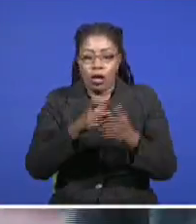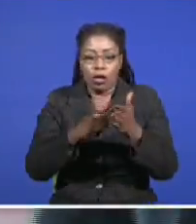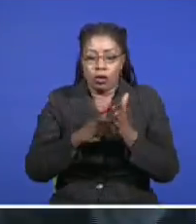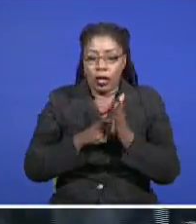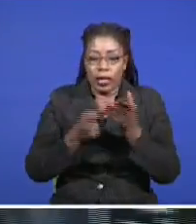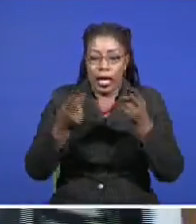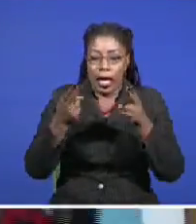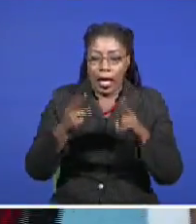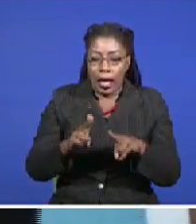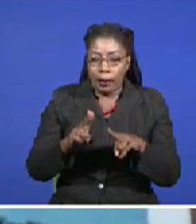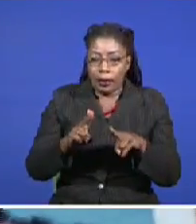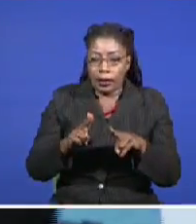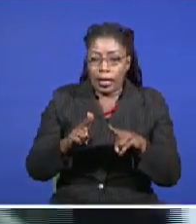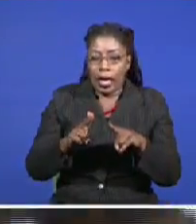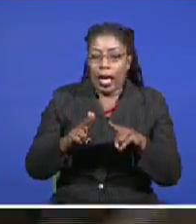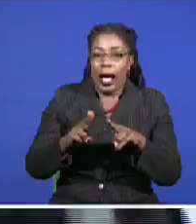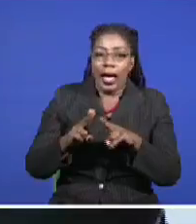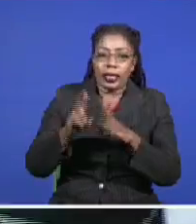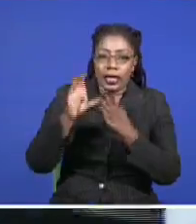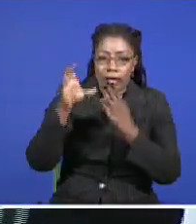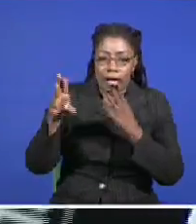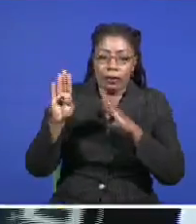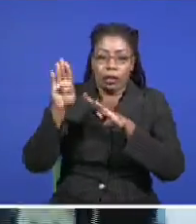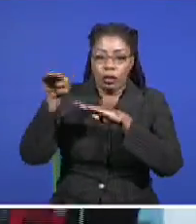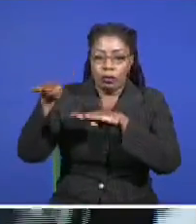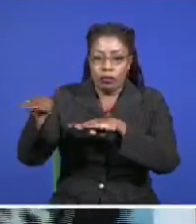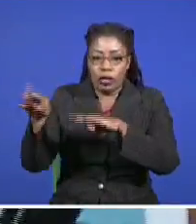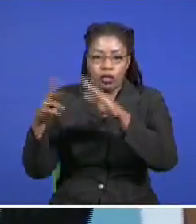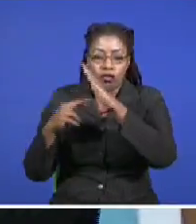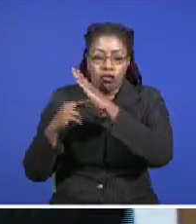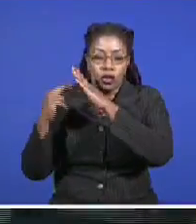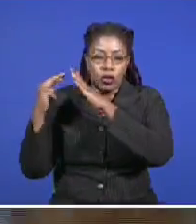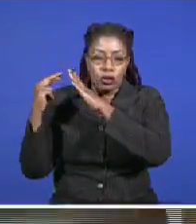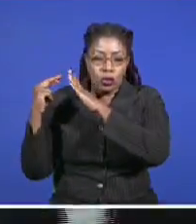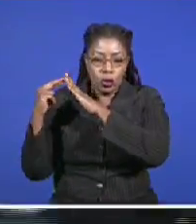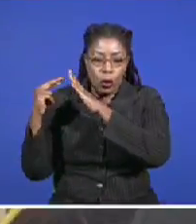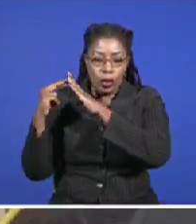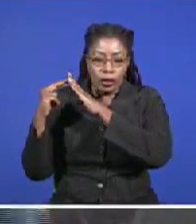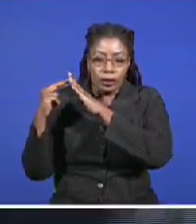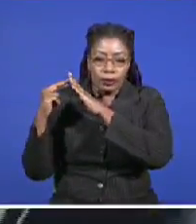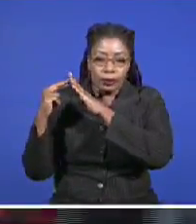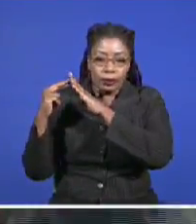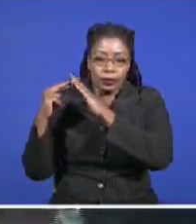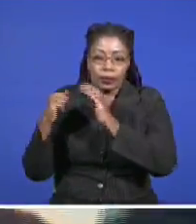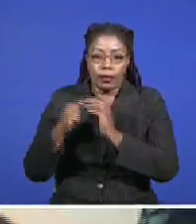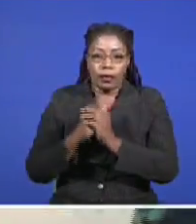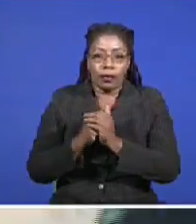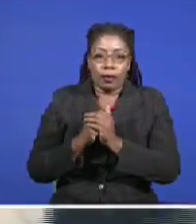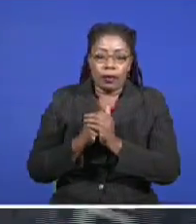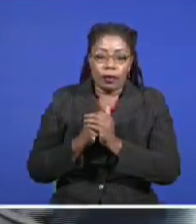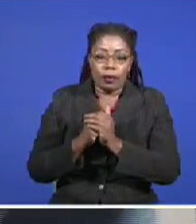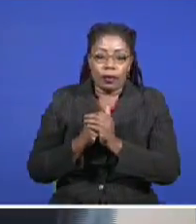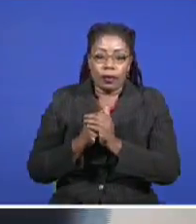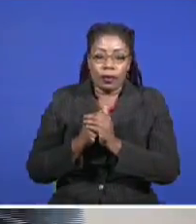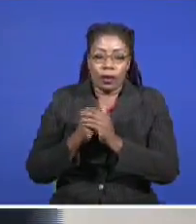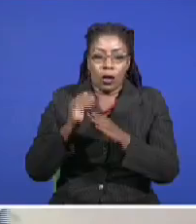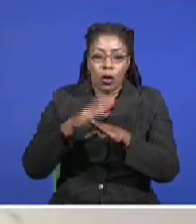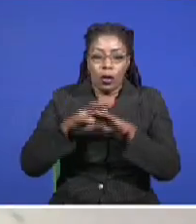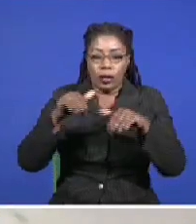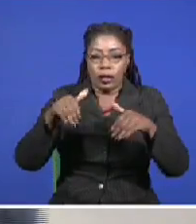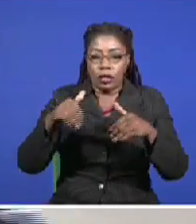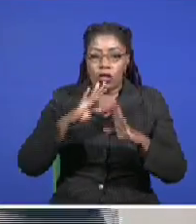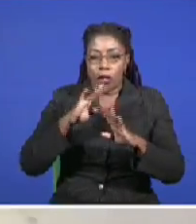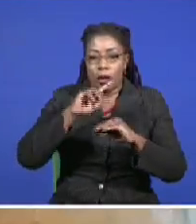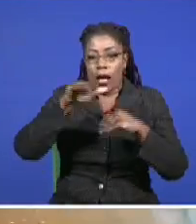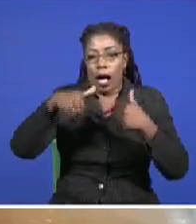take place at the Malia Cable Beach Resort. Our news team catching up with one of the fighters on the card, hometown striker Cameron Lewis, on how his training has